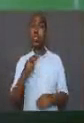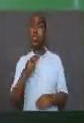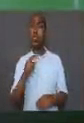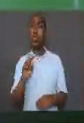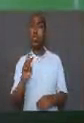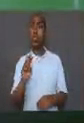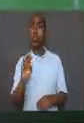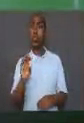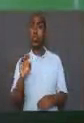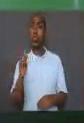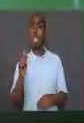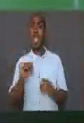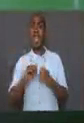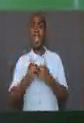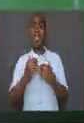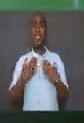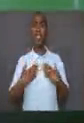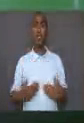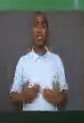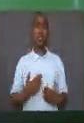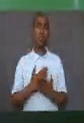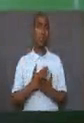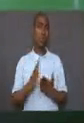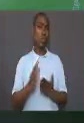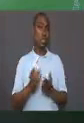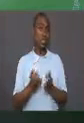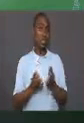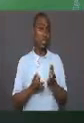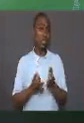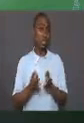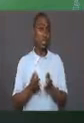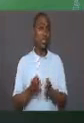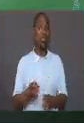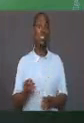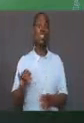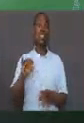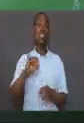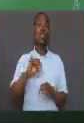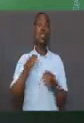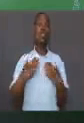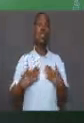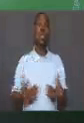excreted from the body. How are salts excreted from the body?